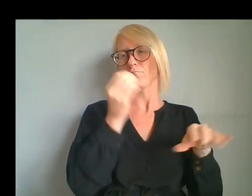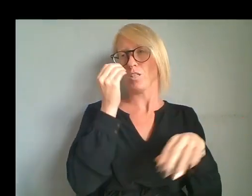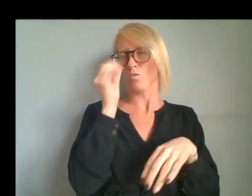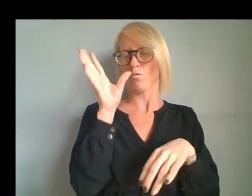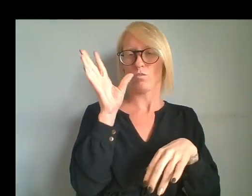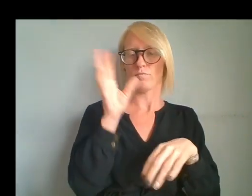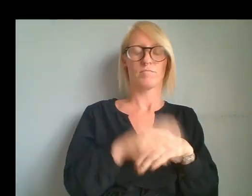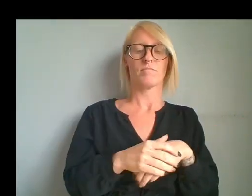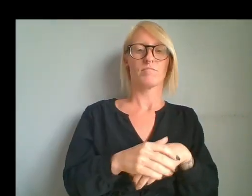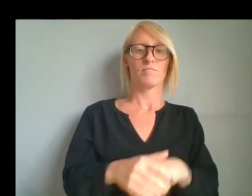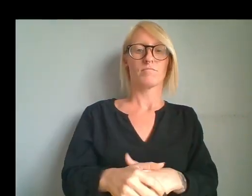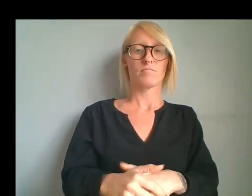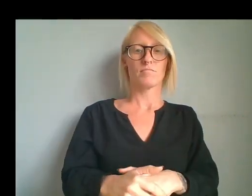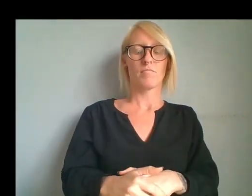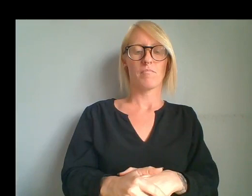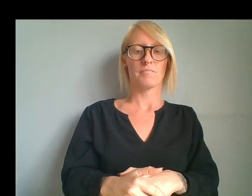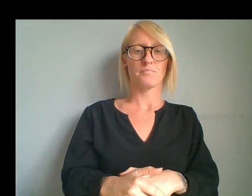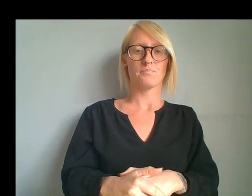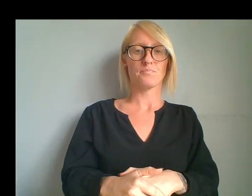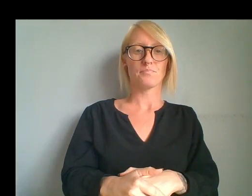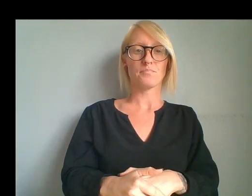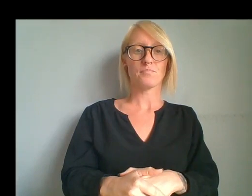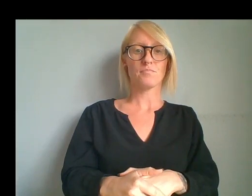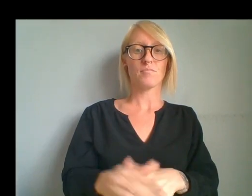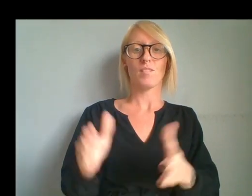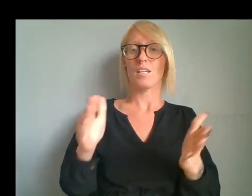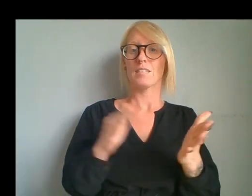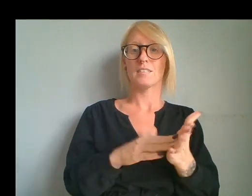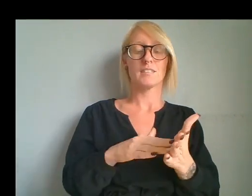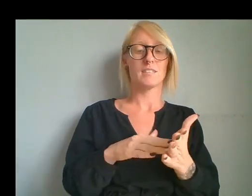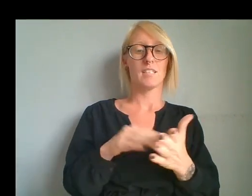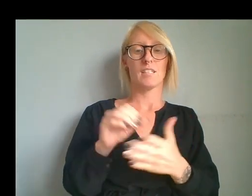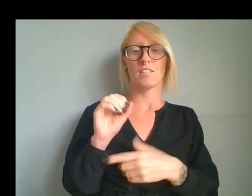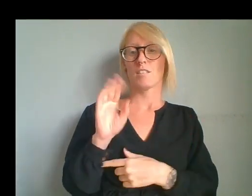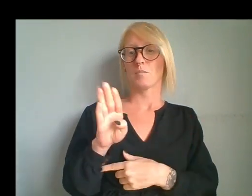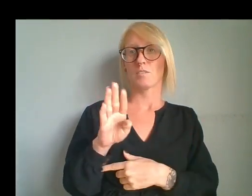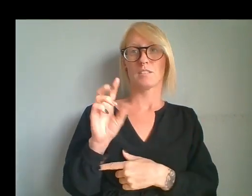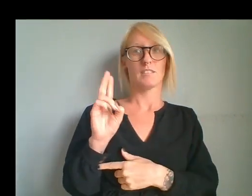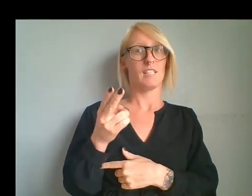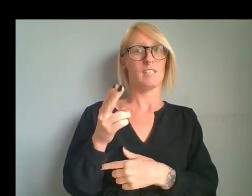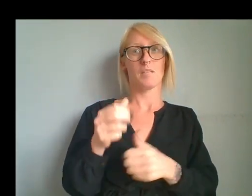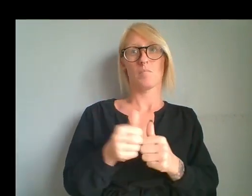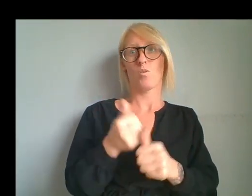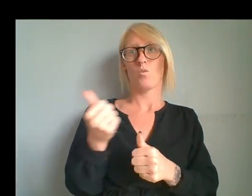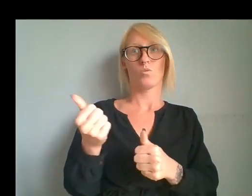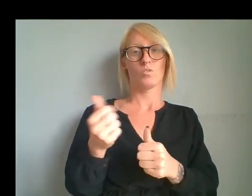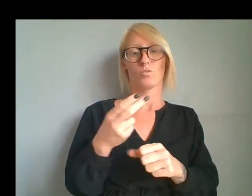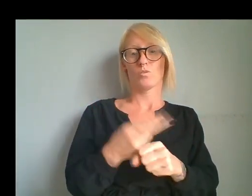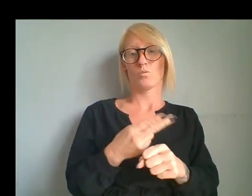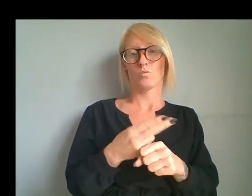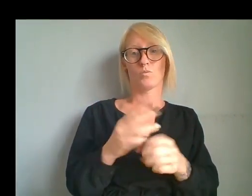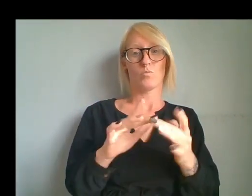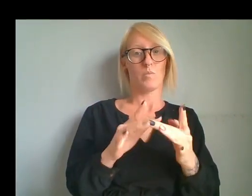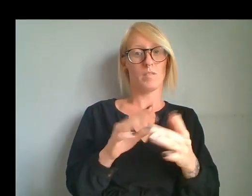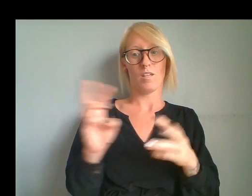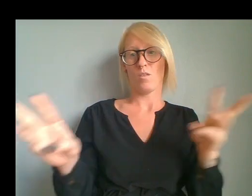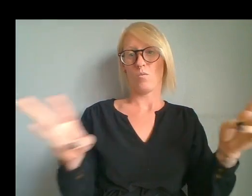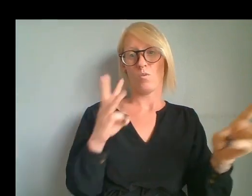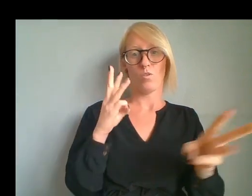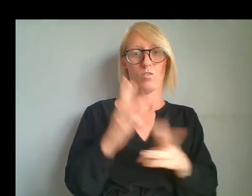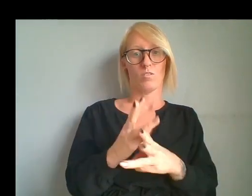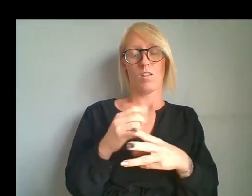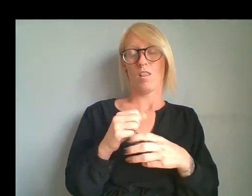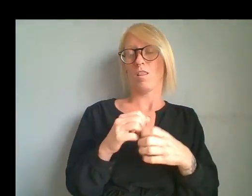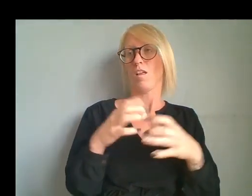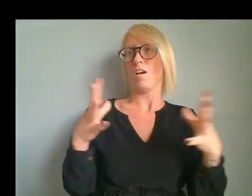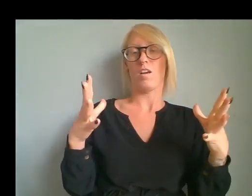Again, when you consider Facebook is, again, the second most trafficked site in the world, there can be a lot of prospects on there for